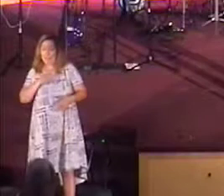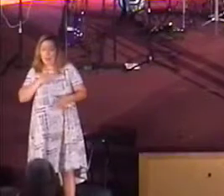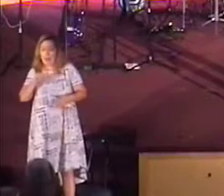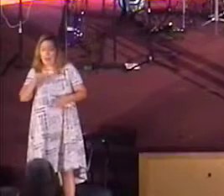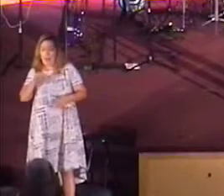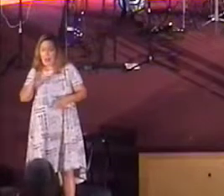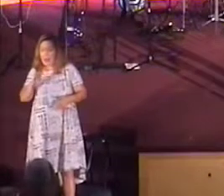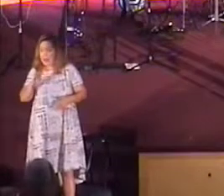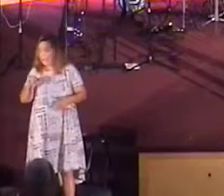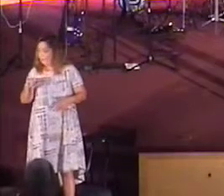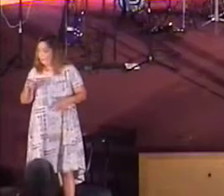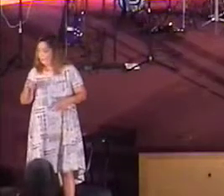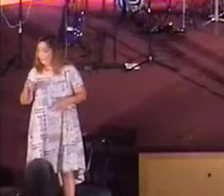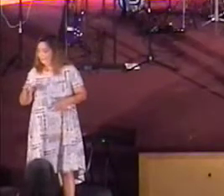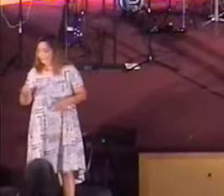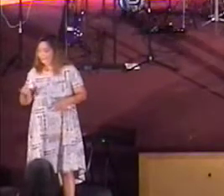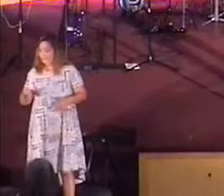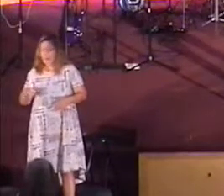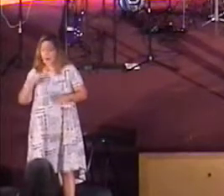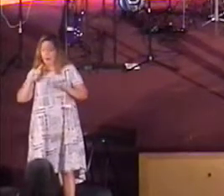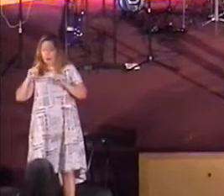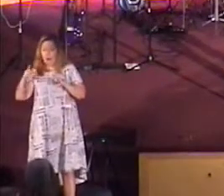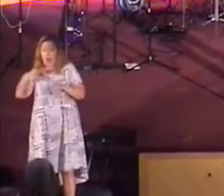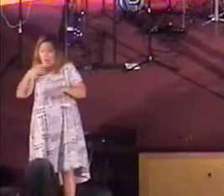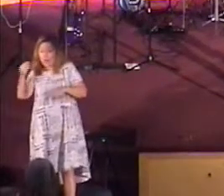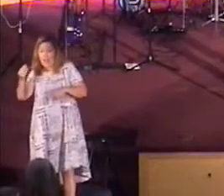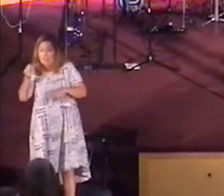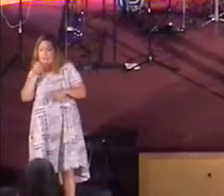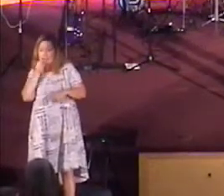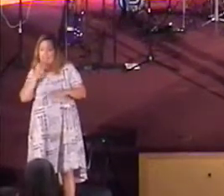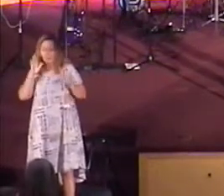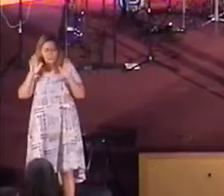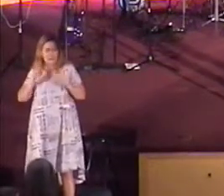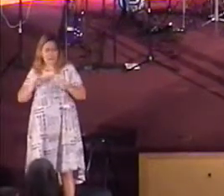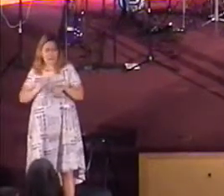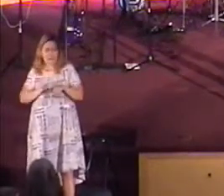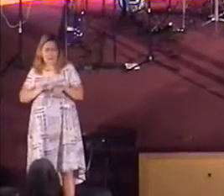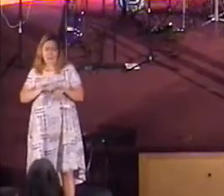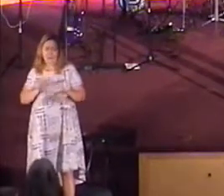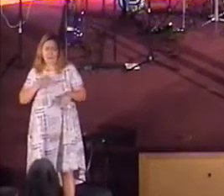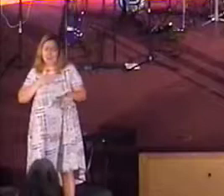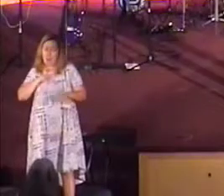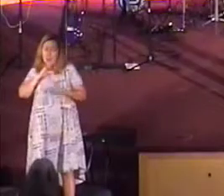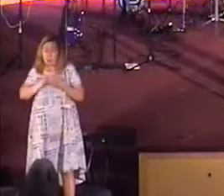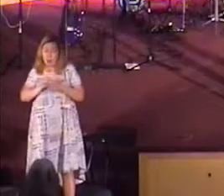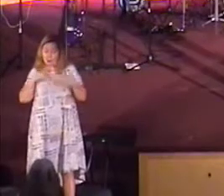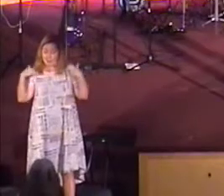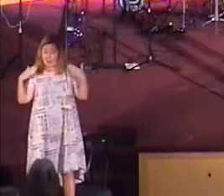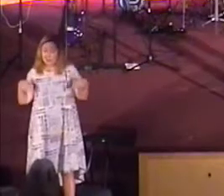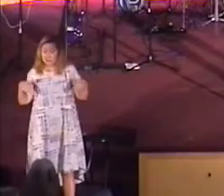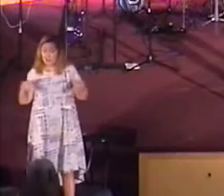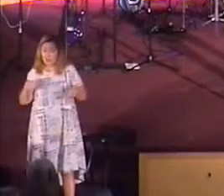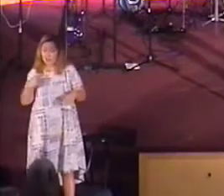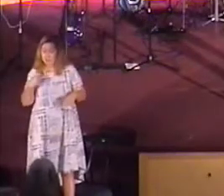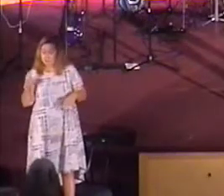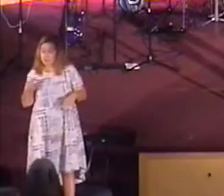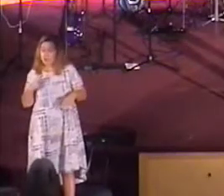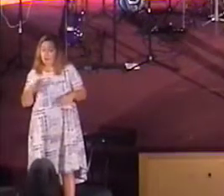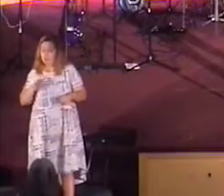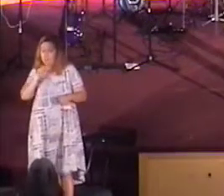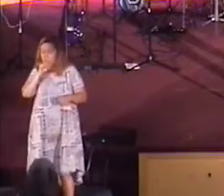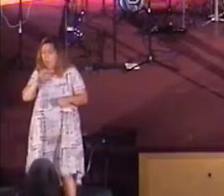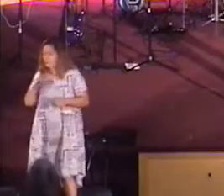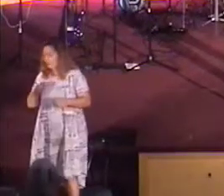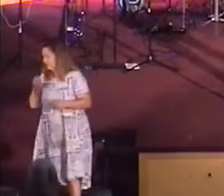And and so going out to eat is a great time. Angel and I, it's something that we love to share in. We used to go out to eat all the time, even if it was